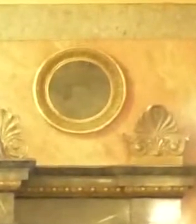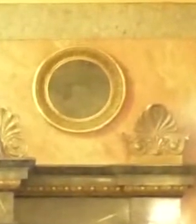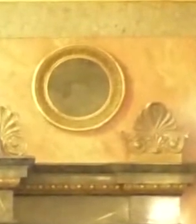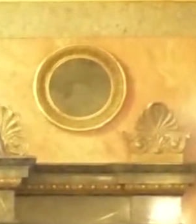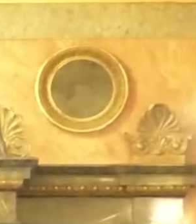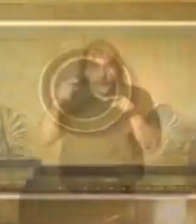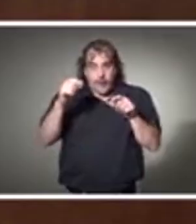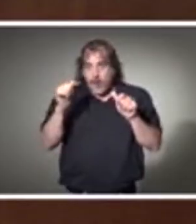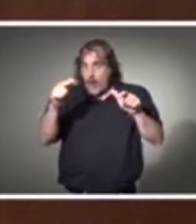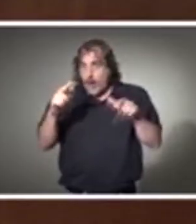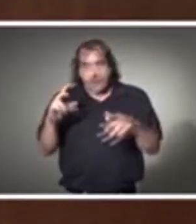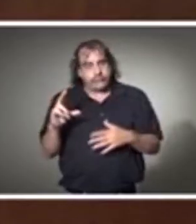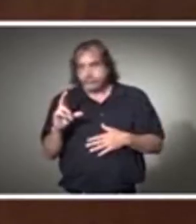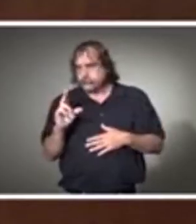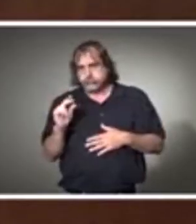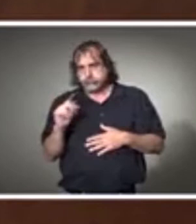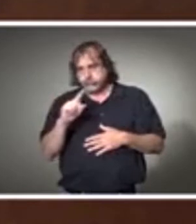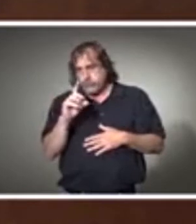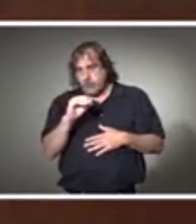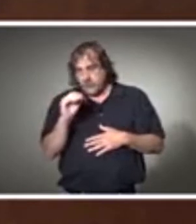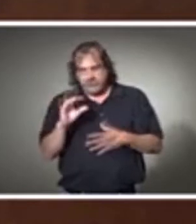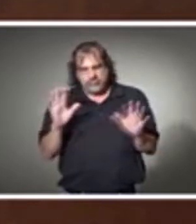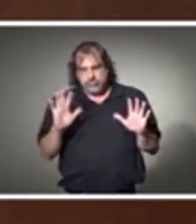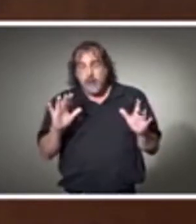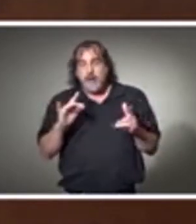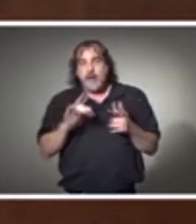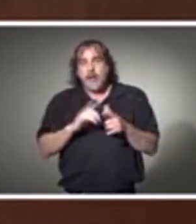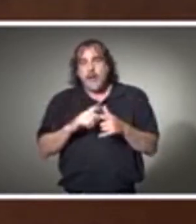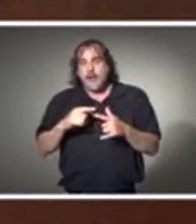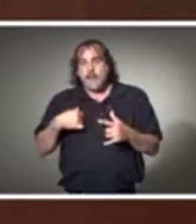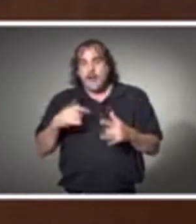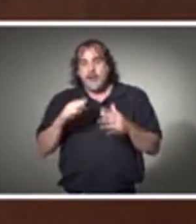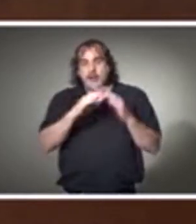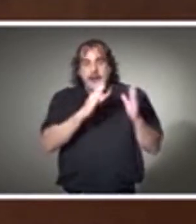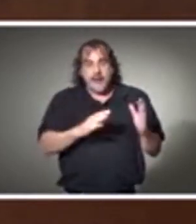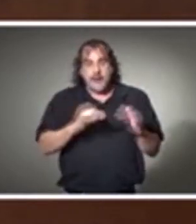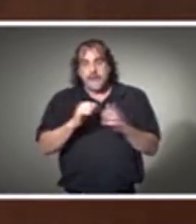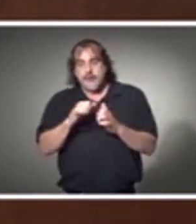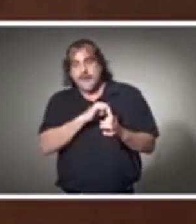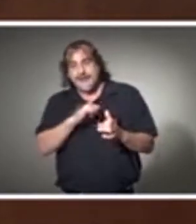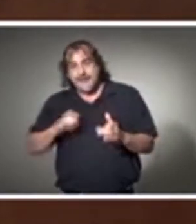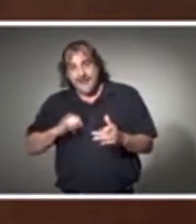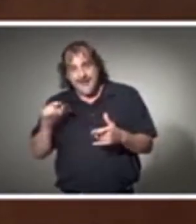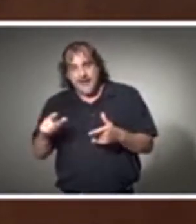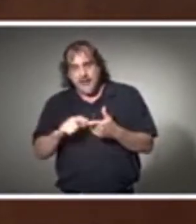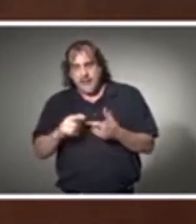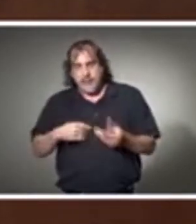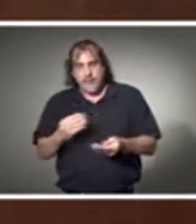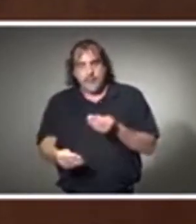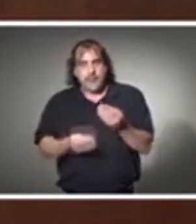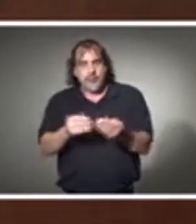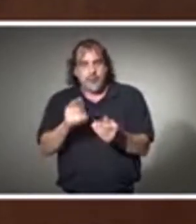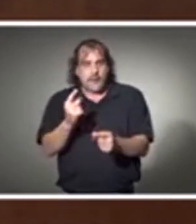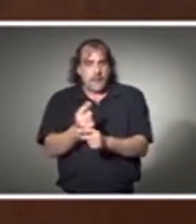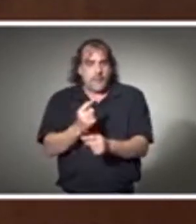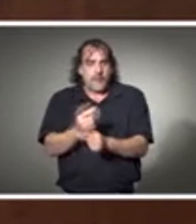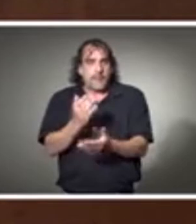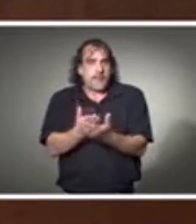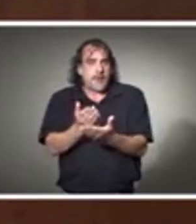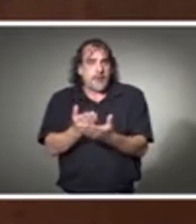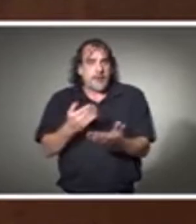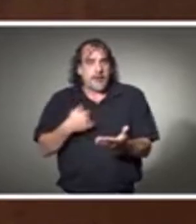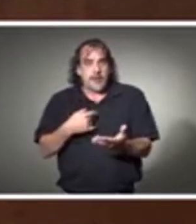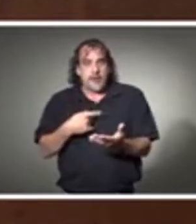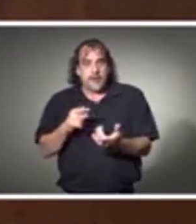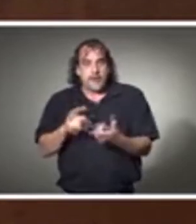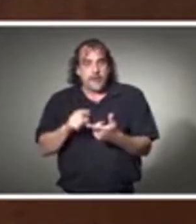help Mississippians. The Mississippi Senate and Mississippi House are going to appropriate the funds necessary to allocate